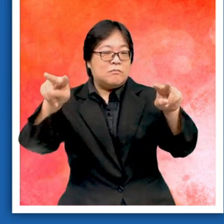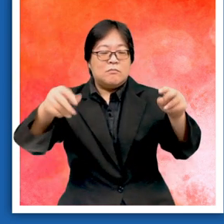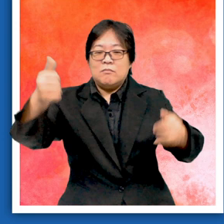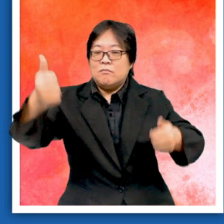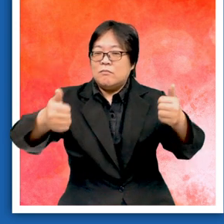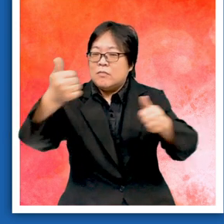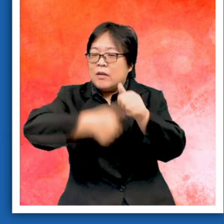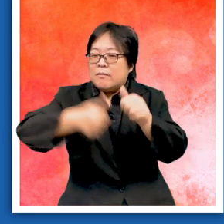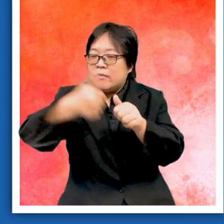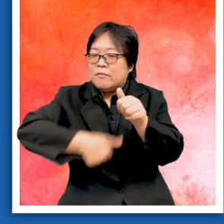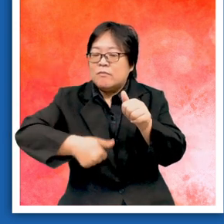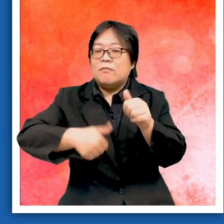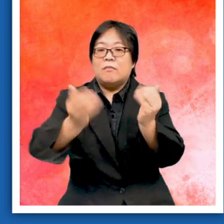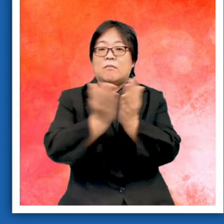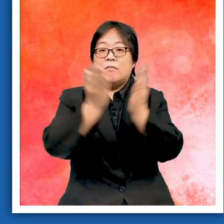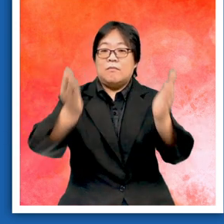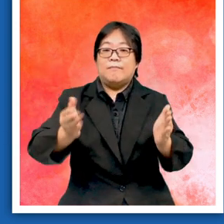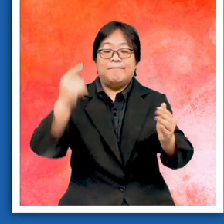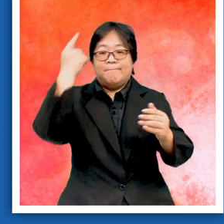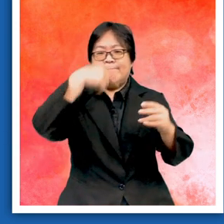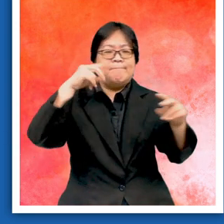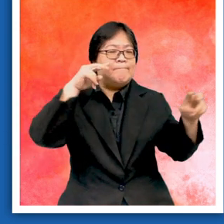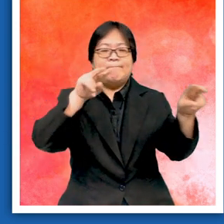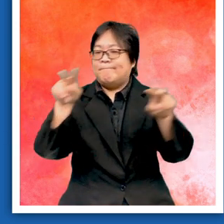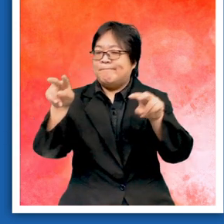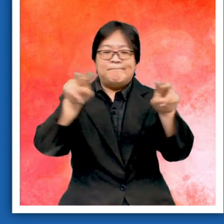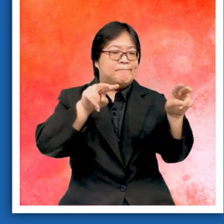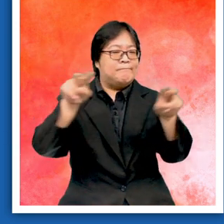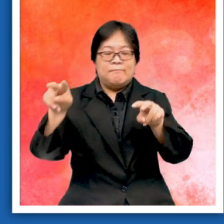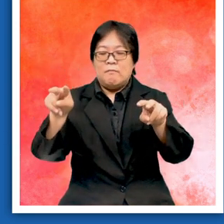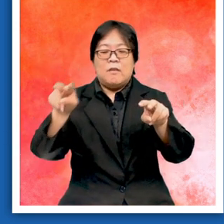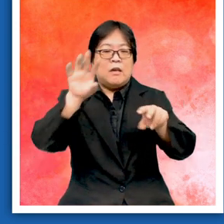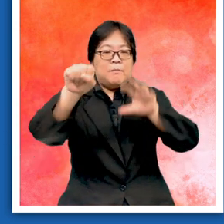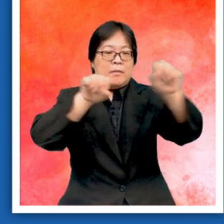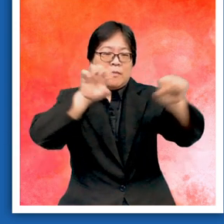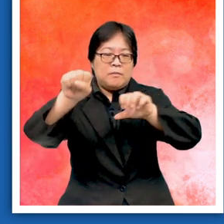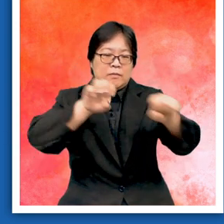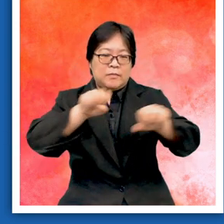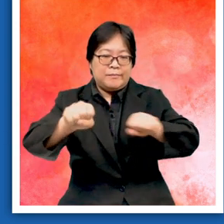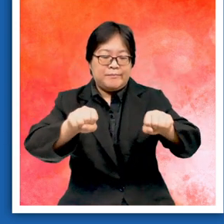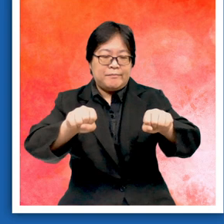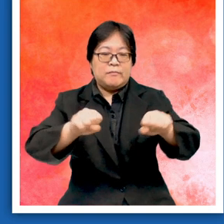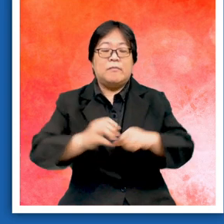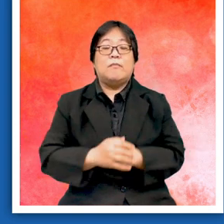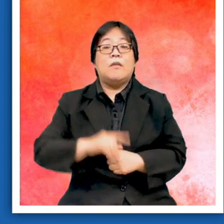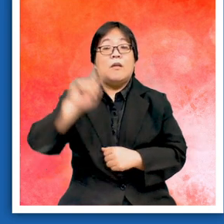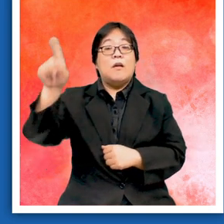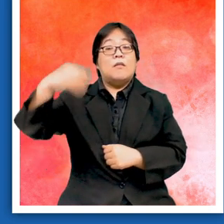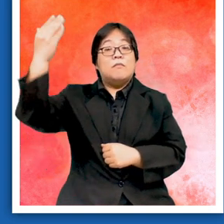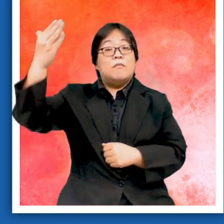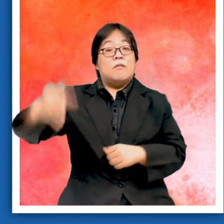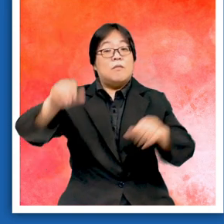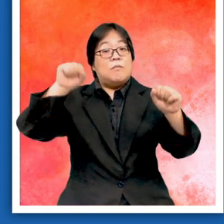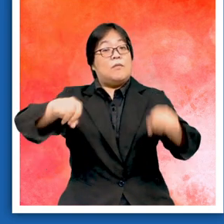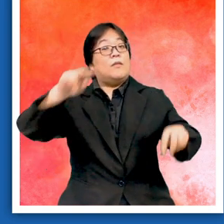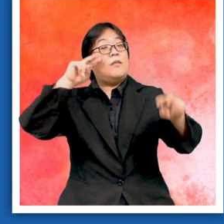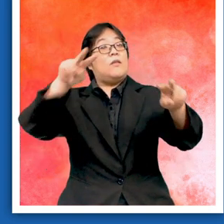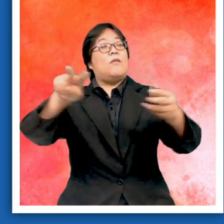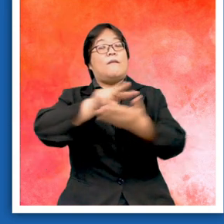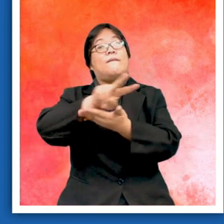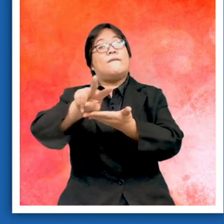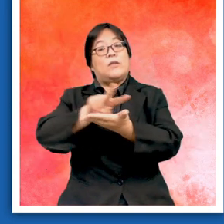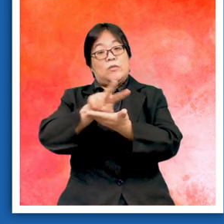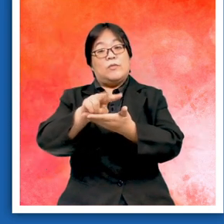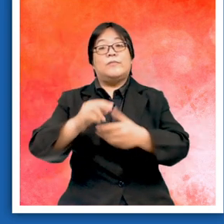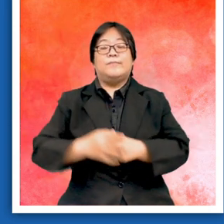the students, the recorded video. Only the instructor will be able to see the video,